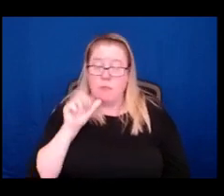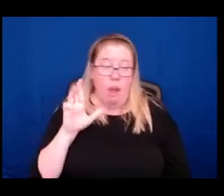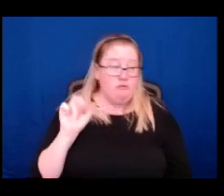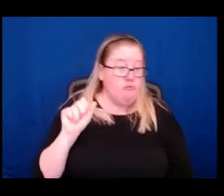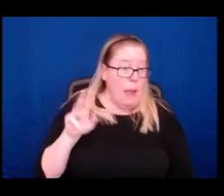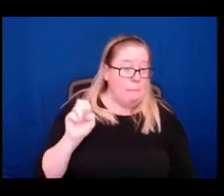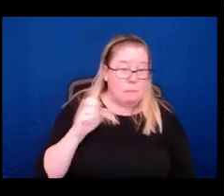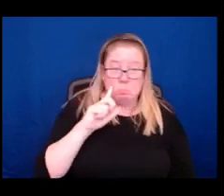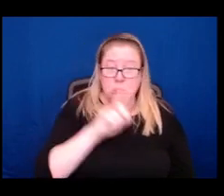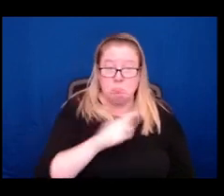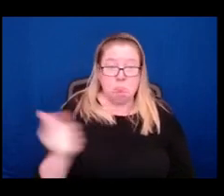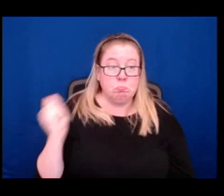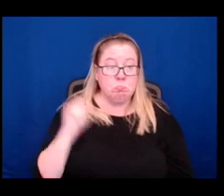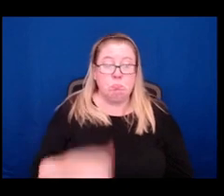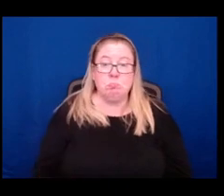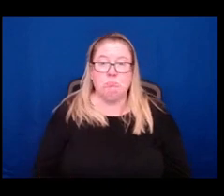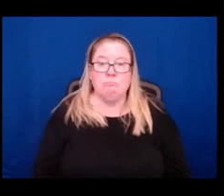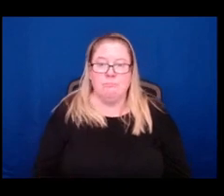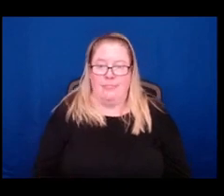Nice.